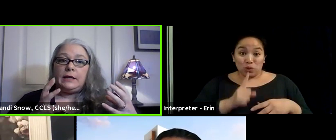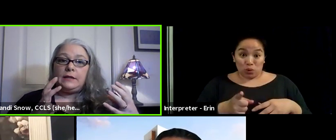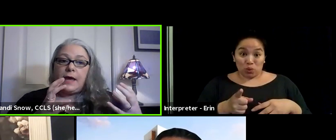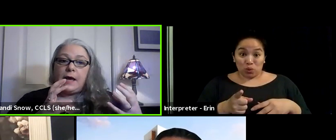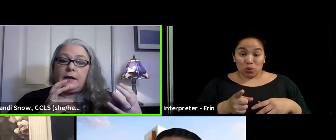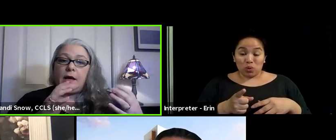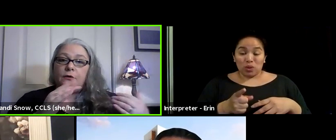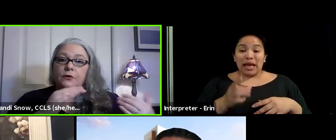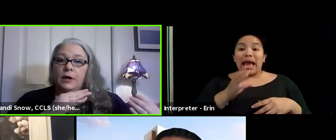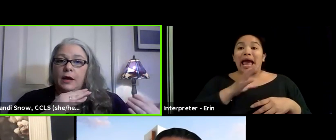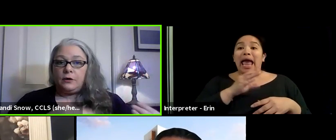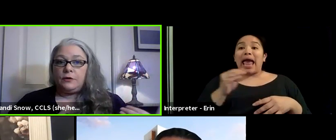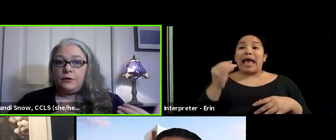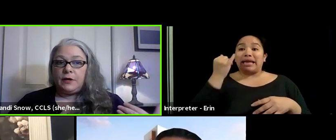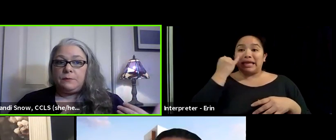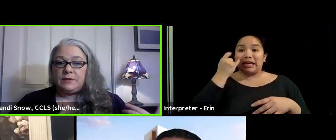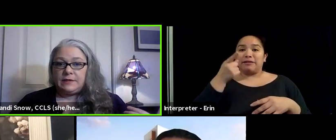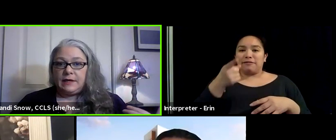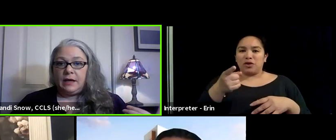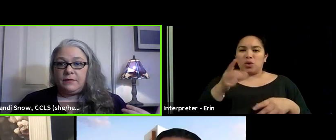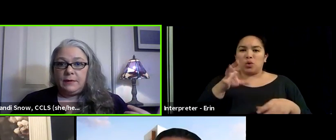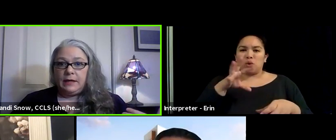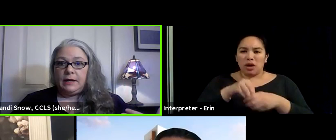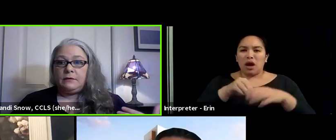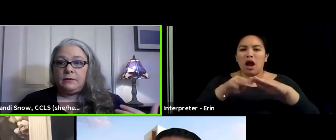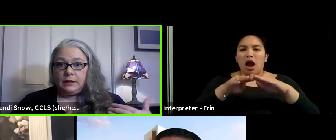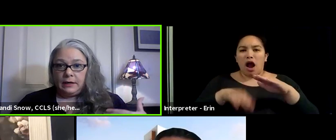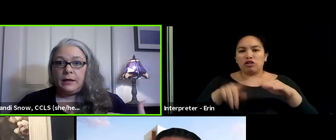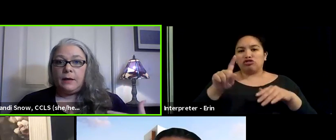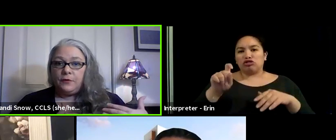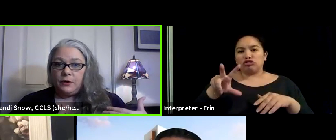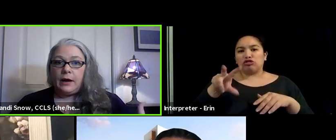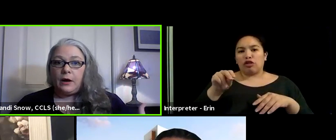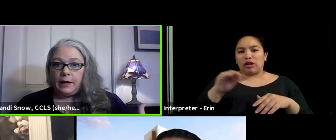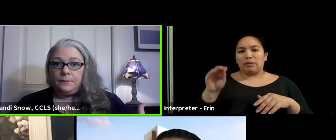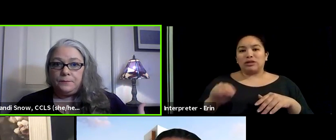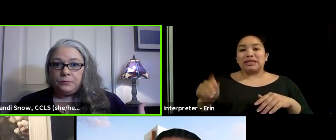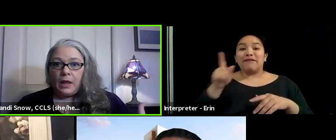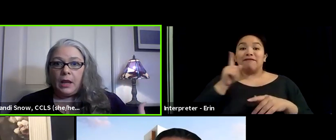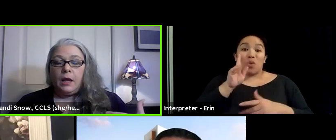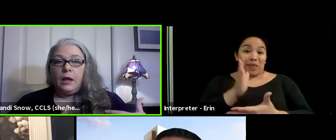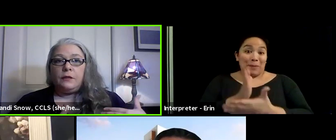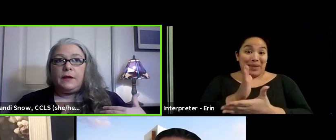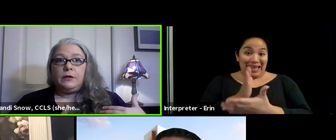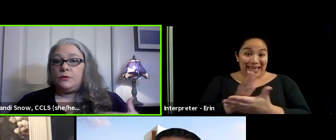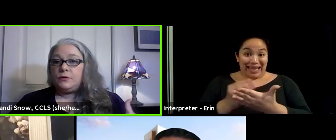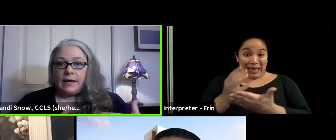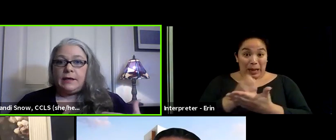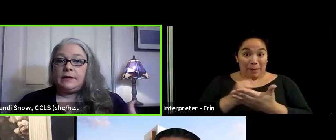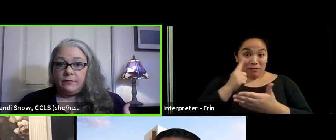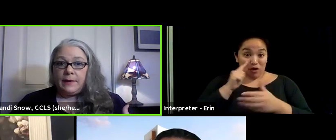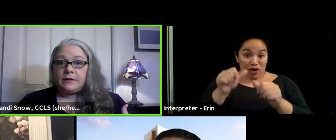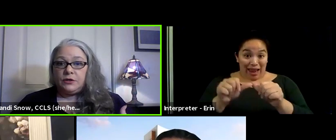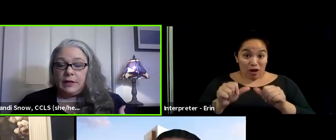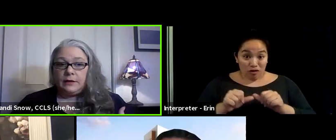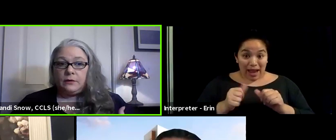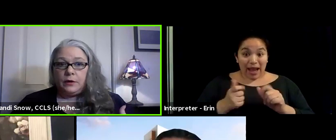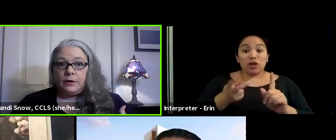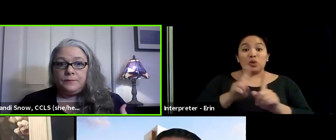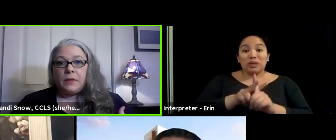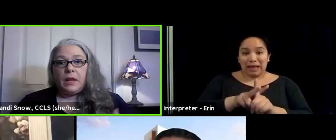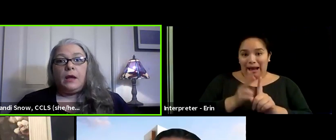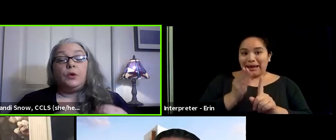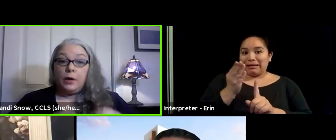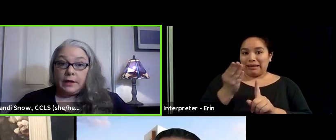fall in that under 130% of the median income for your area, then you sign it and give it back to your